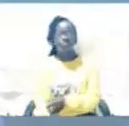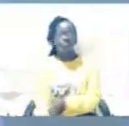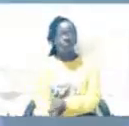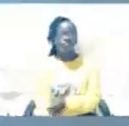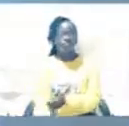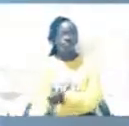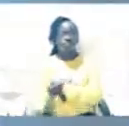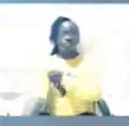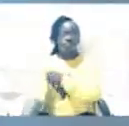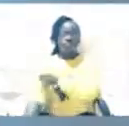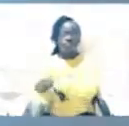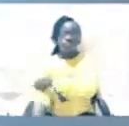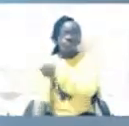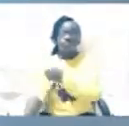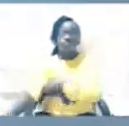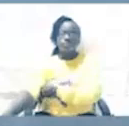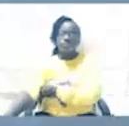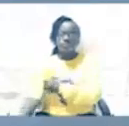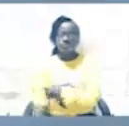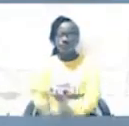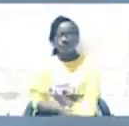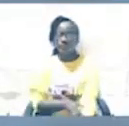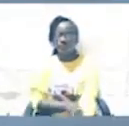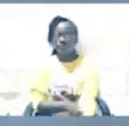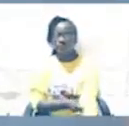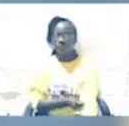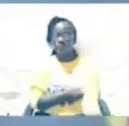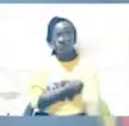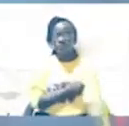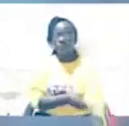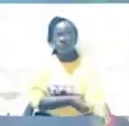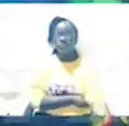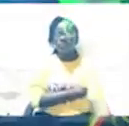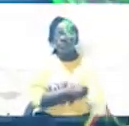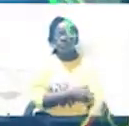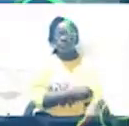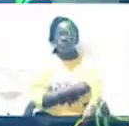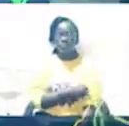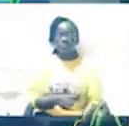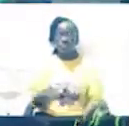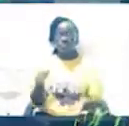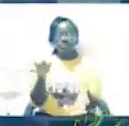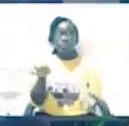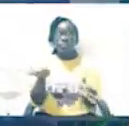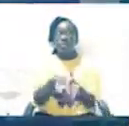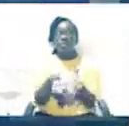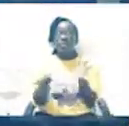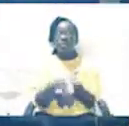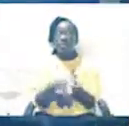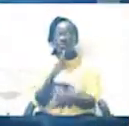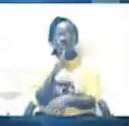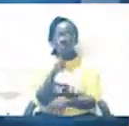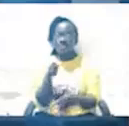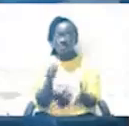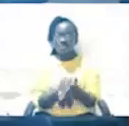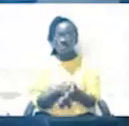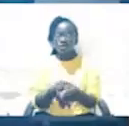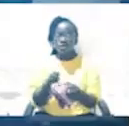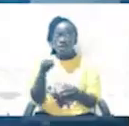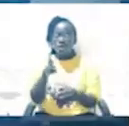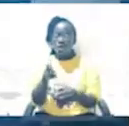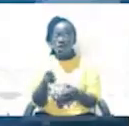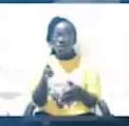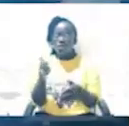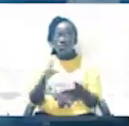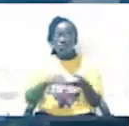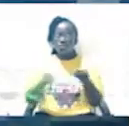Can I preach? You see, the Bible said, of the story which we read,